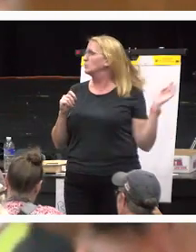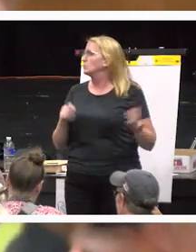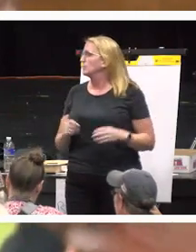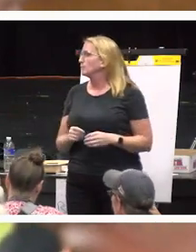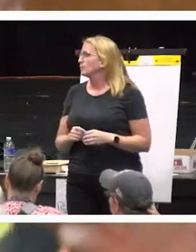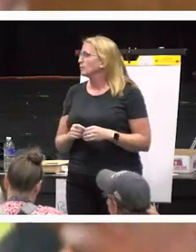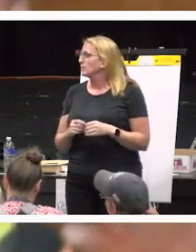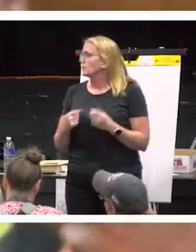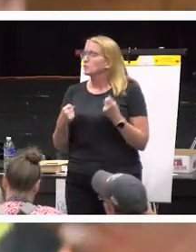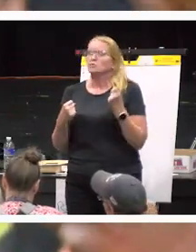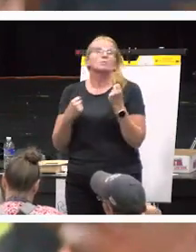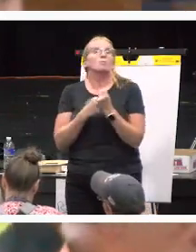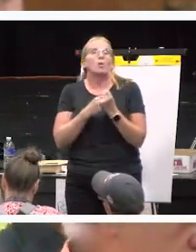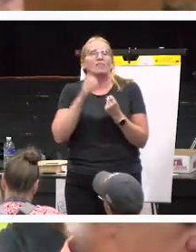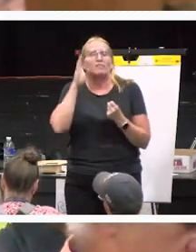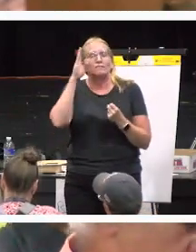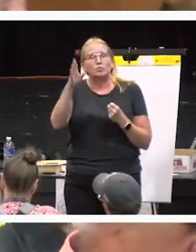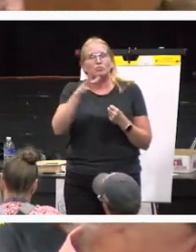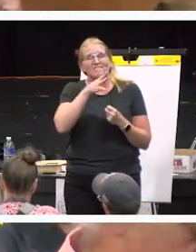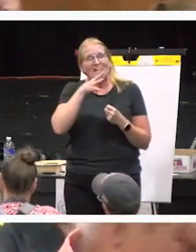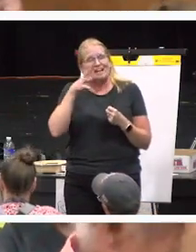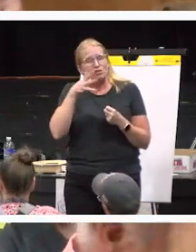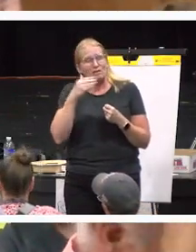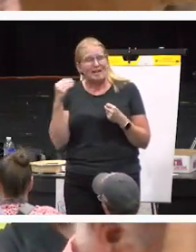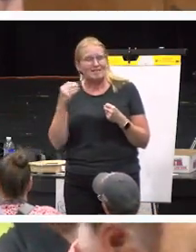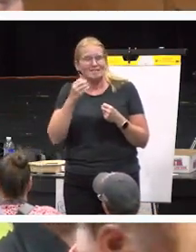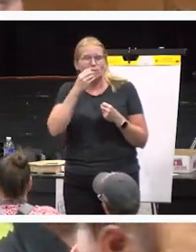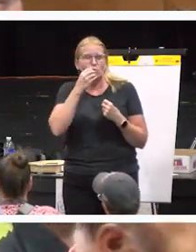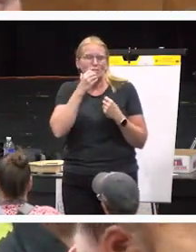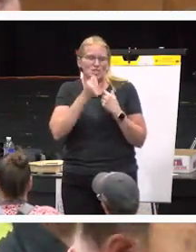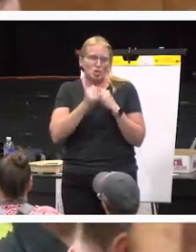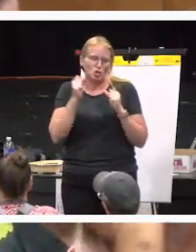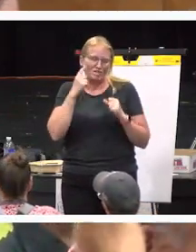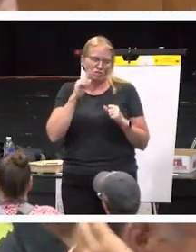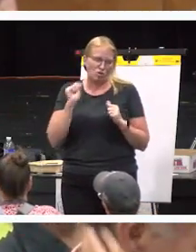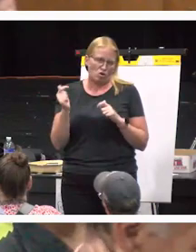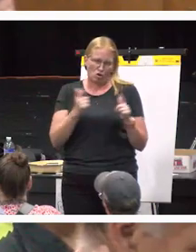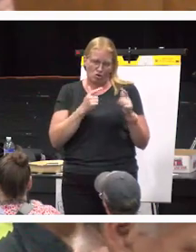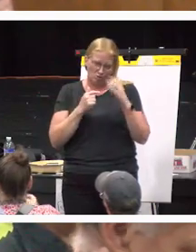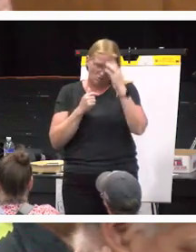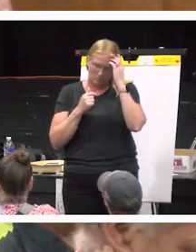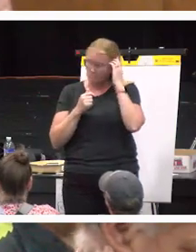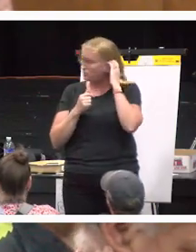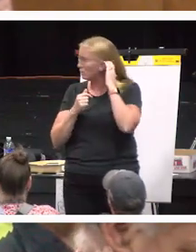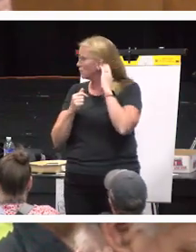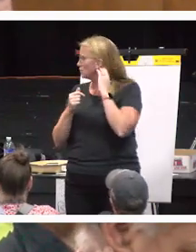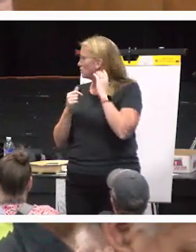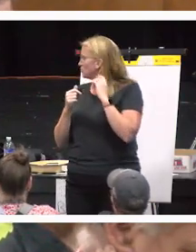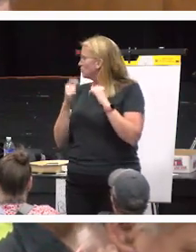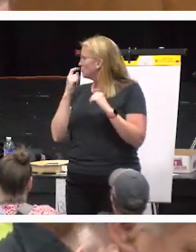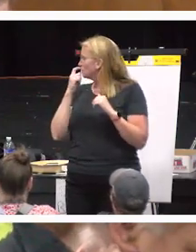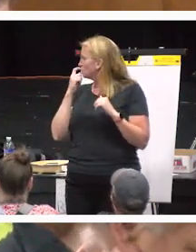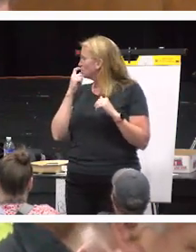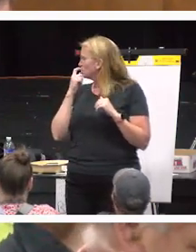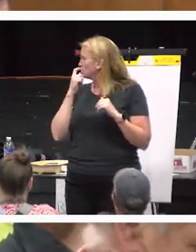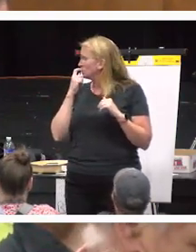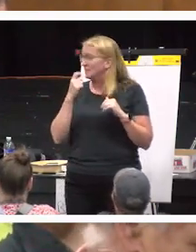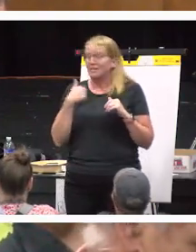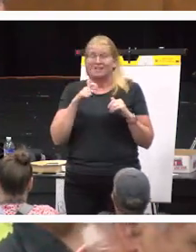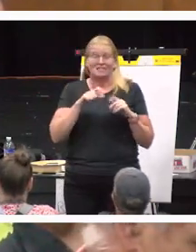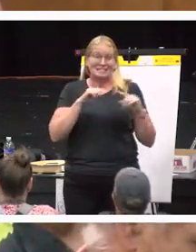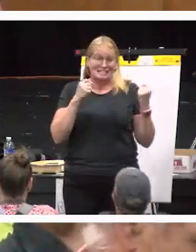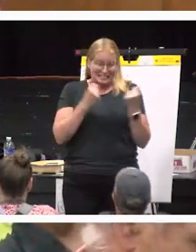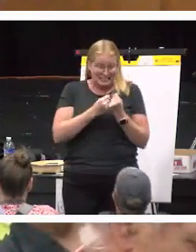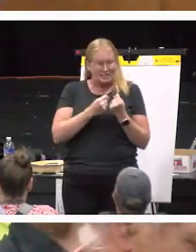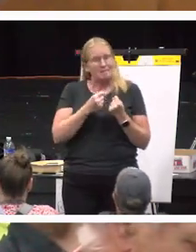Support the future of agriculture and advance food security for all. A team formed to support agriculture and food security